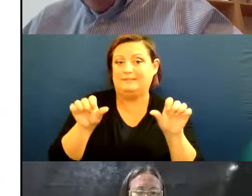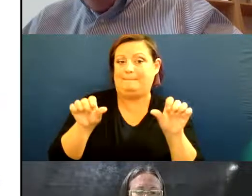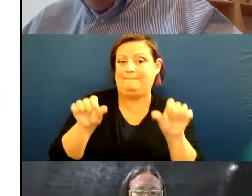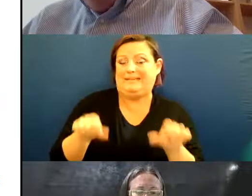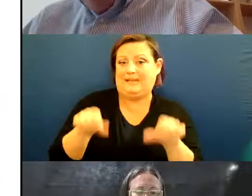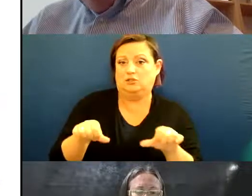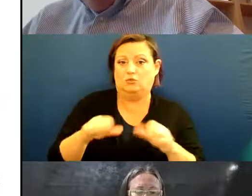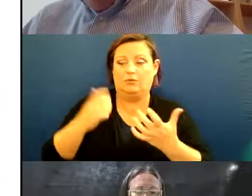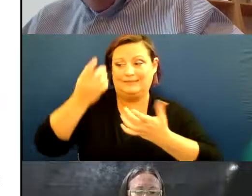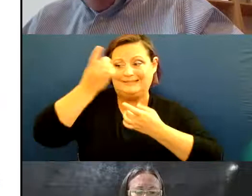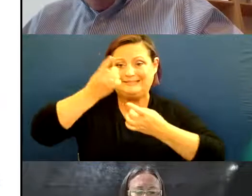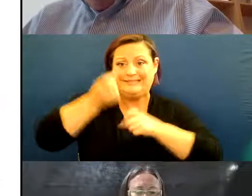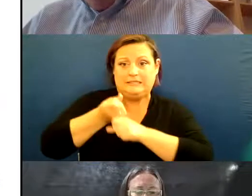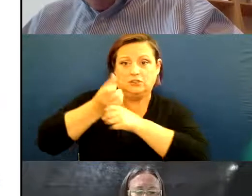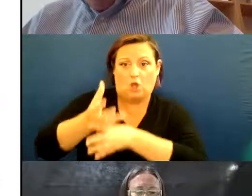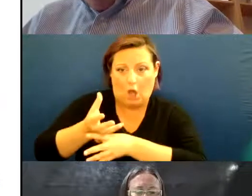disease-causing mutation.